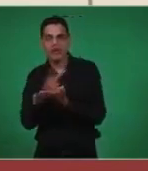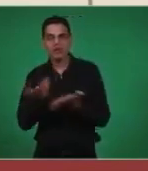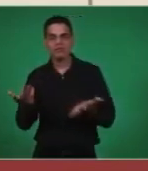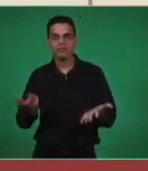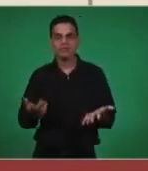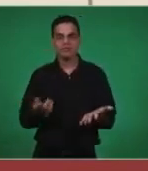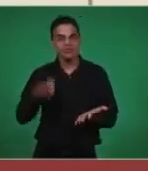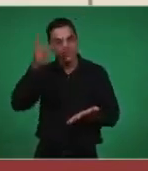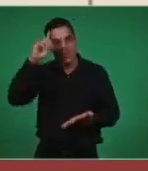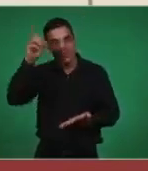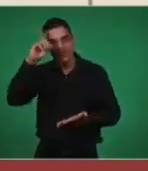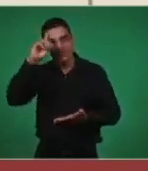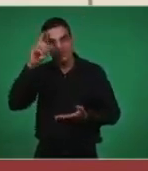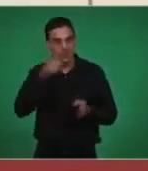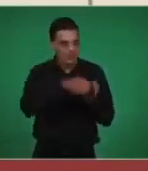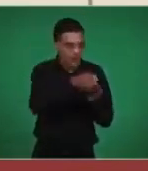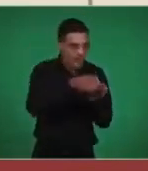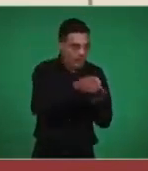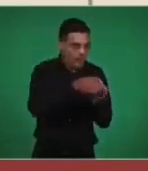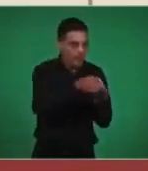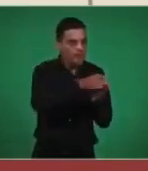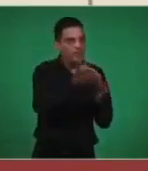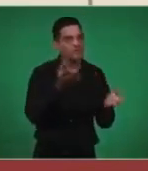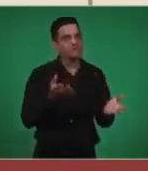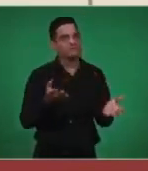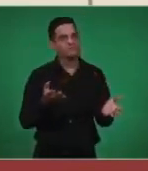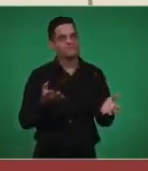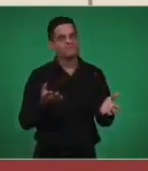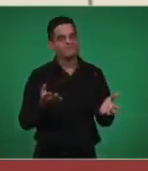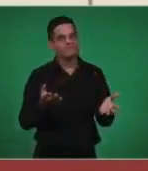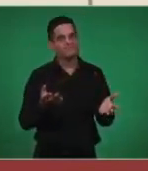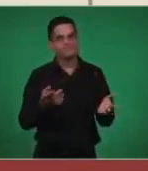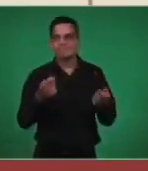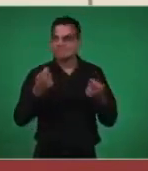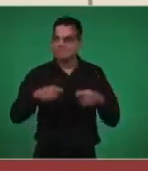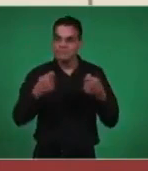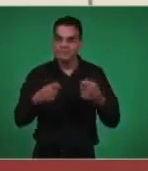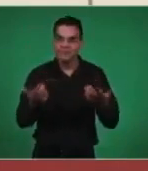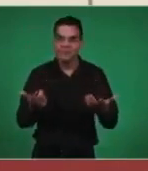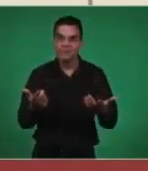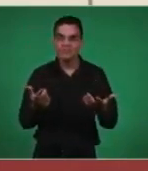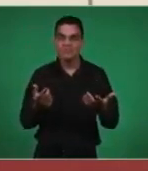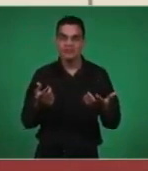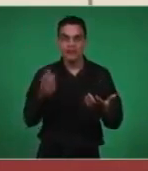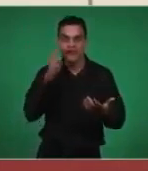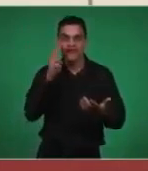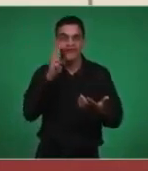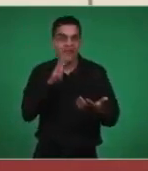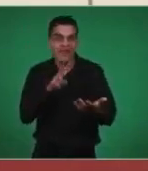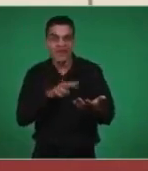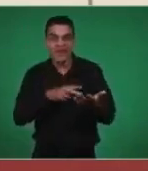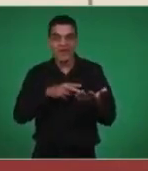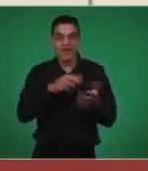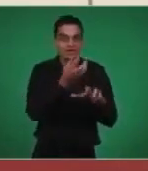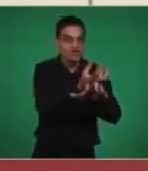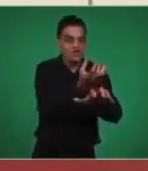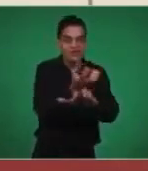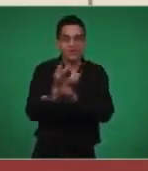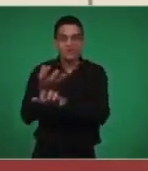No, they don't do homework and call the parents. They have 10 homeworks that they didn't do